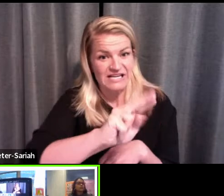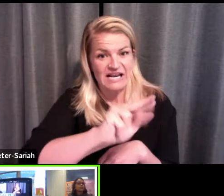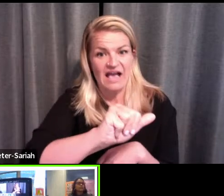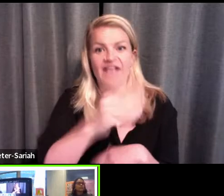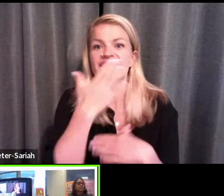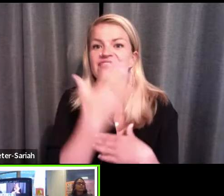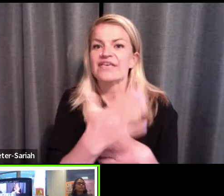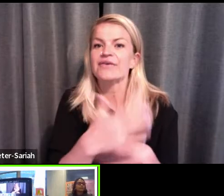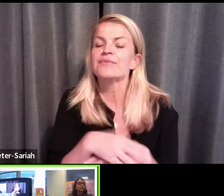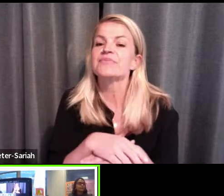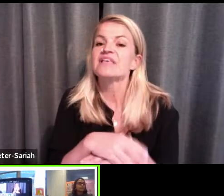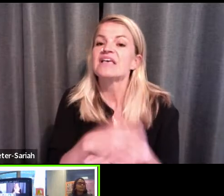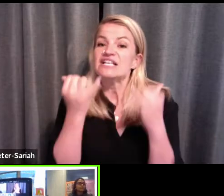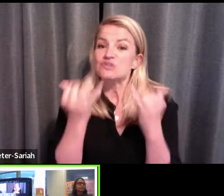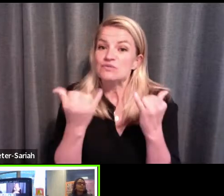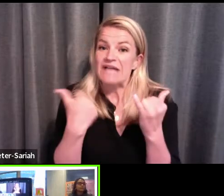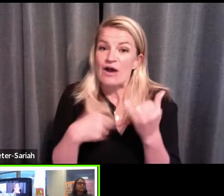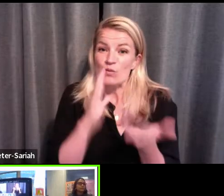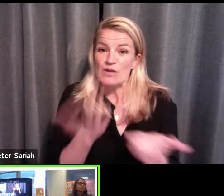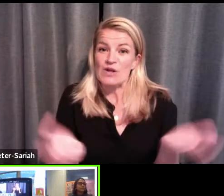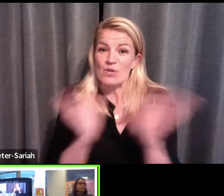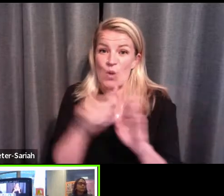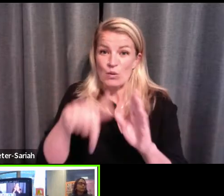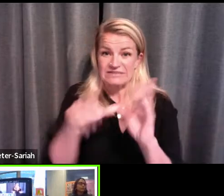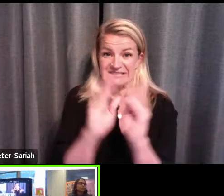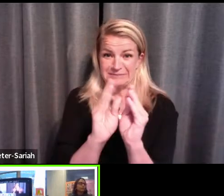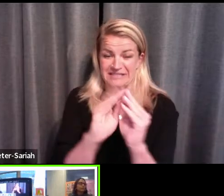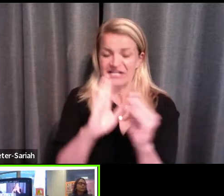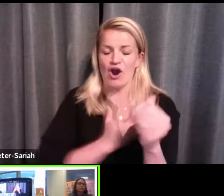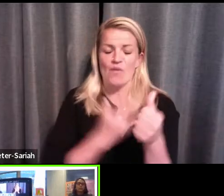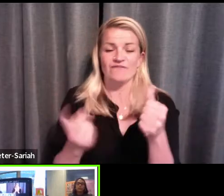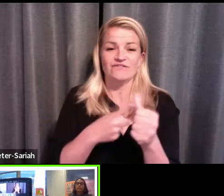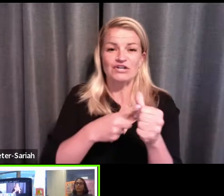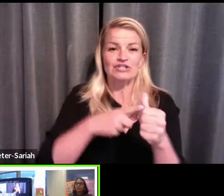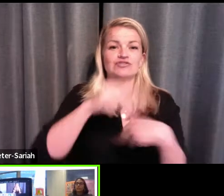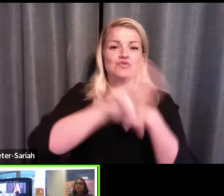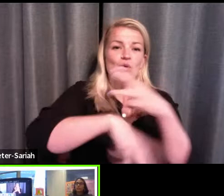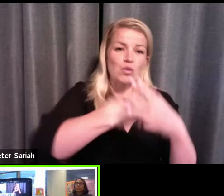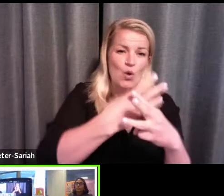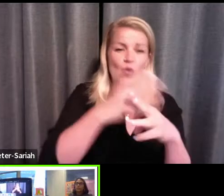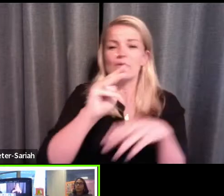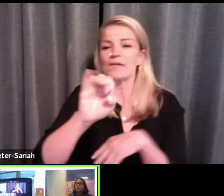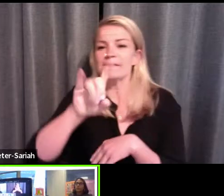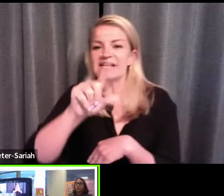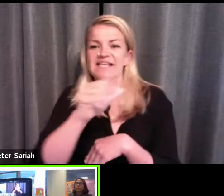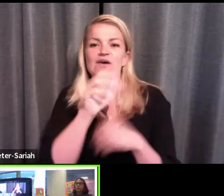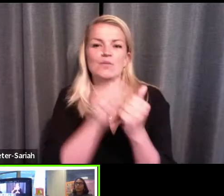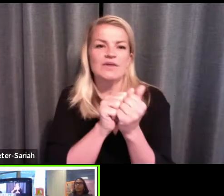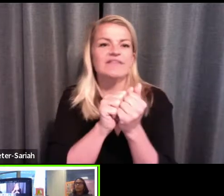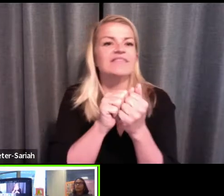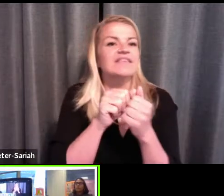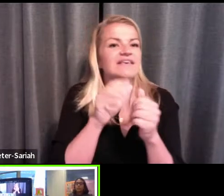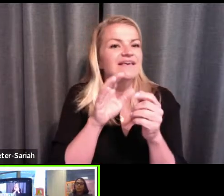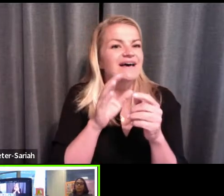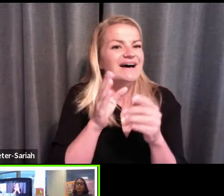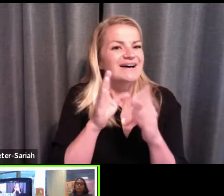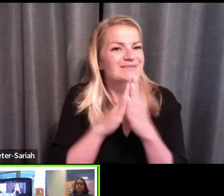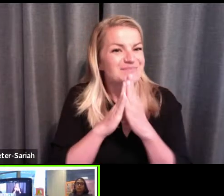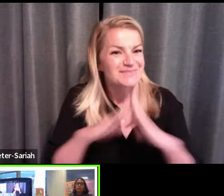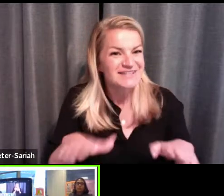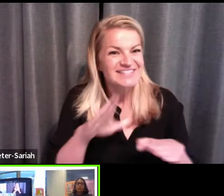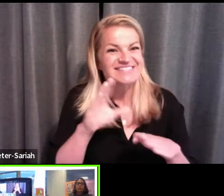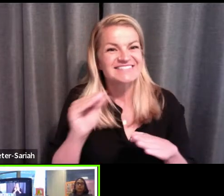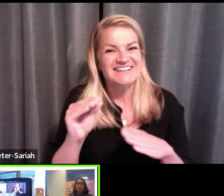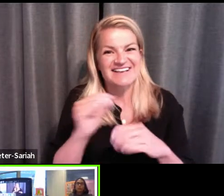As we close the first Global Media and Women Peace and Security Award, we are